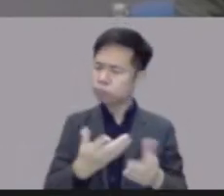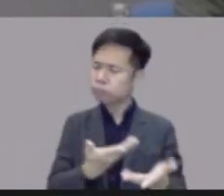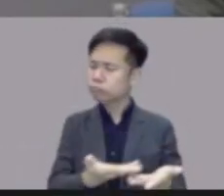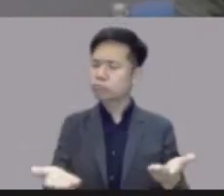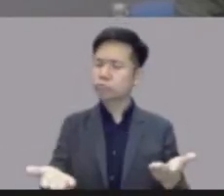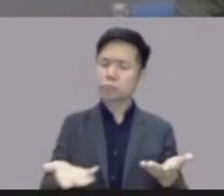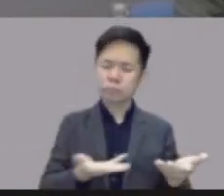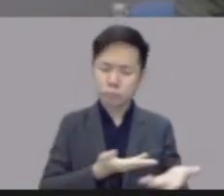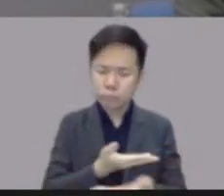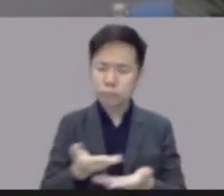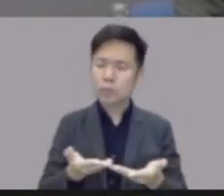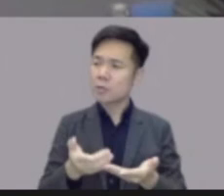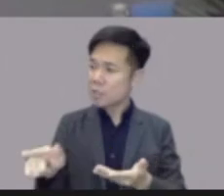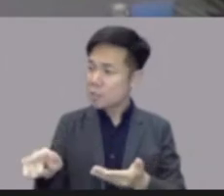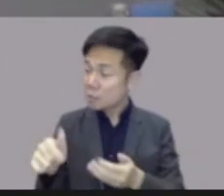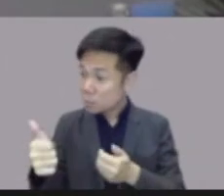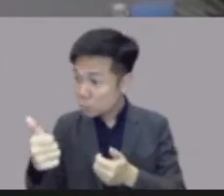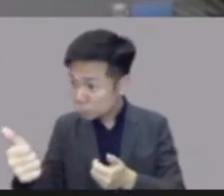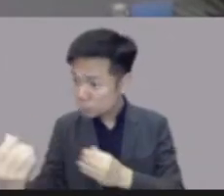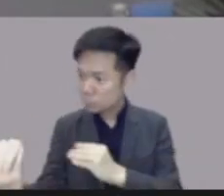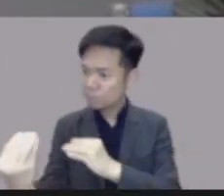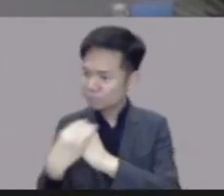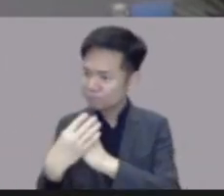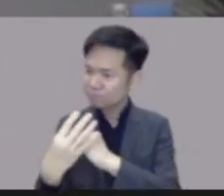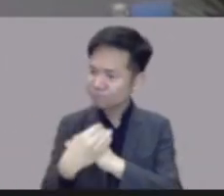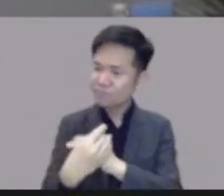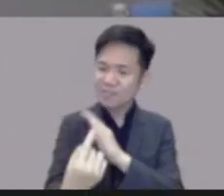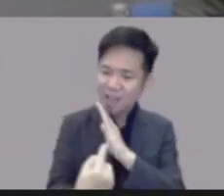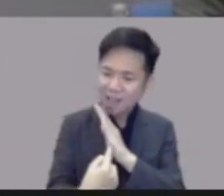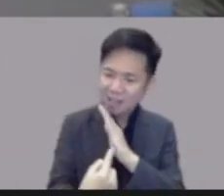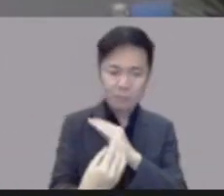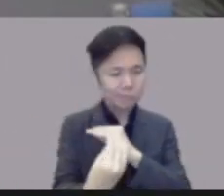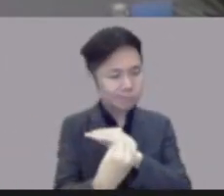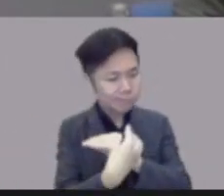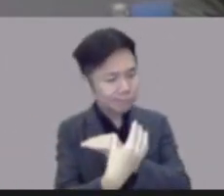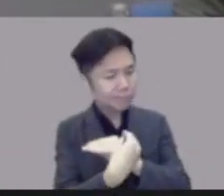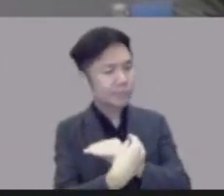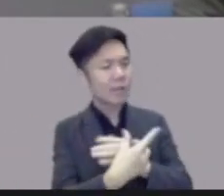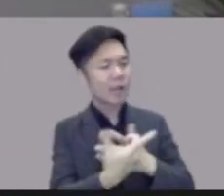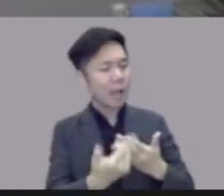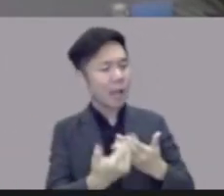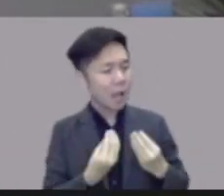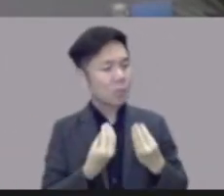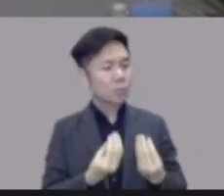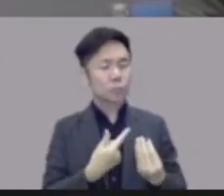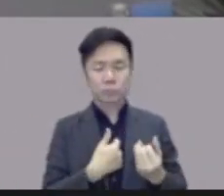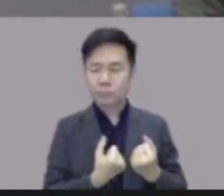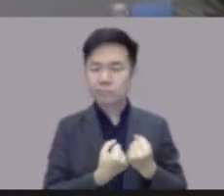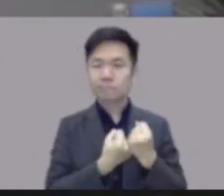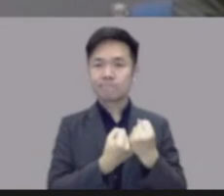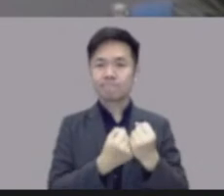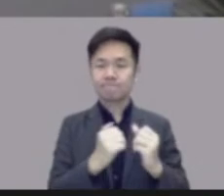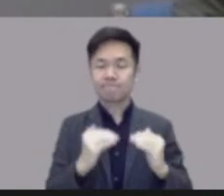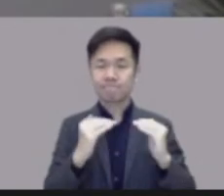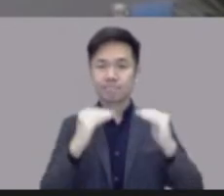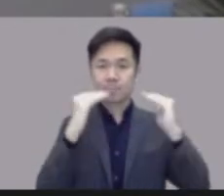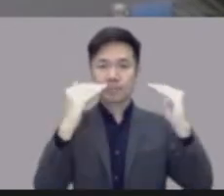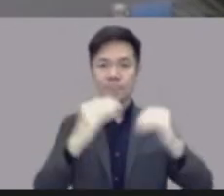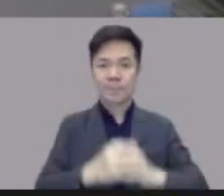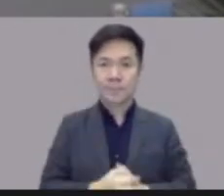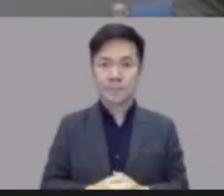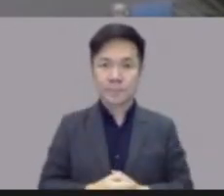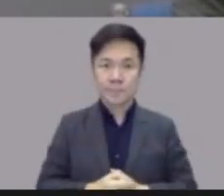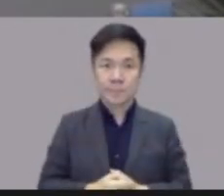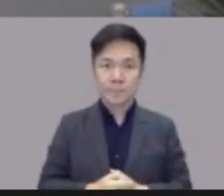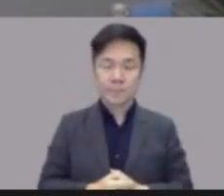now 20 46 areas were designated it is interesting to note that cluttery abstraction leading areas emphasize